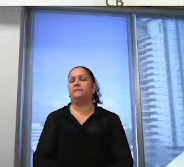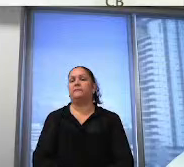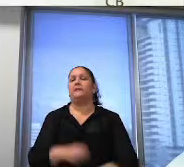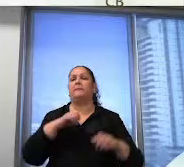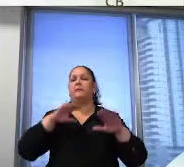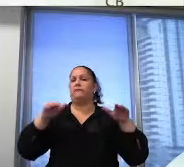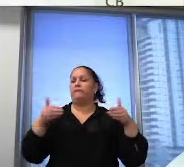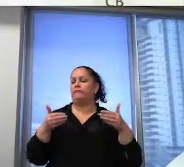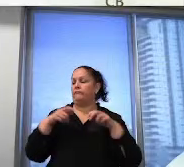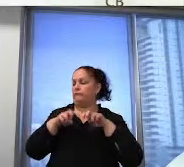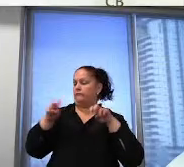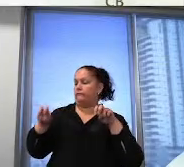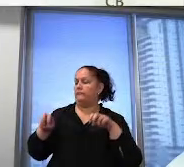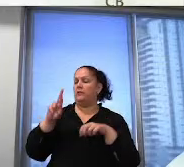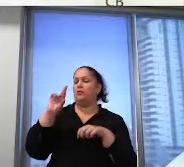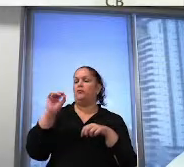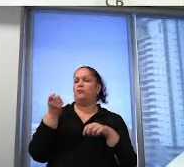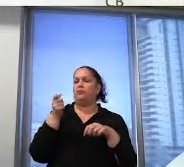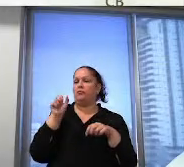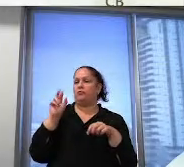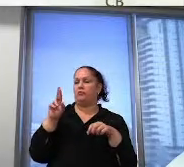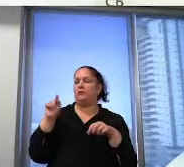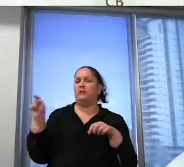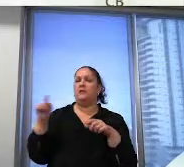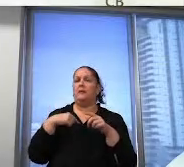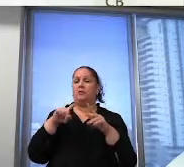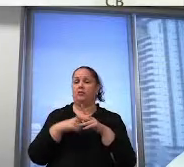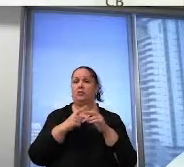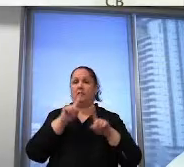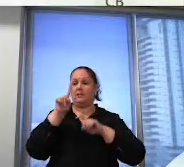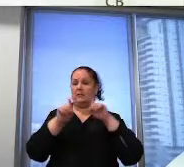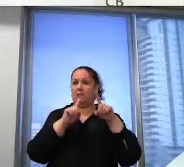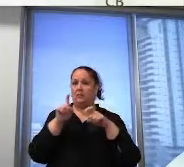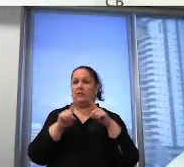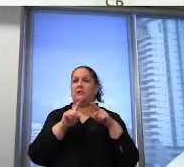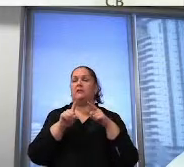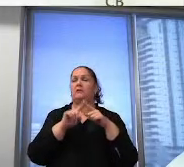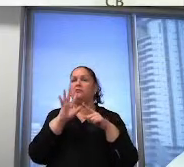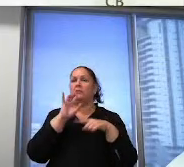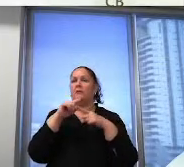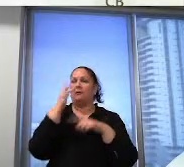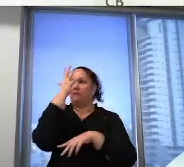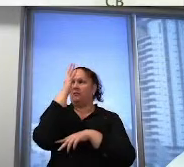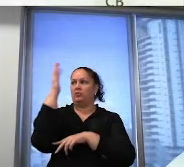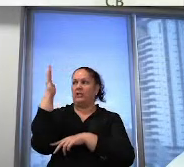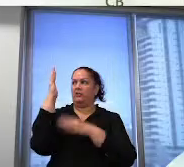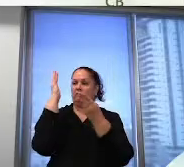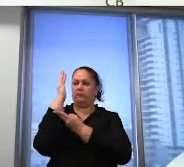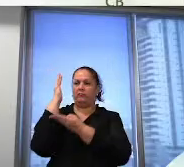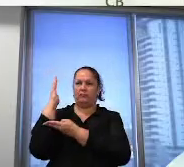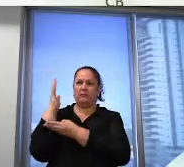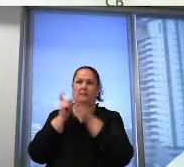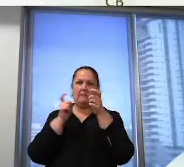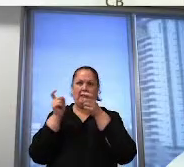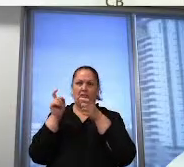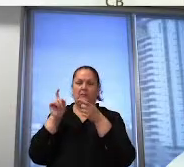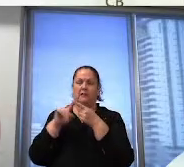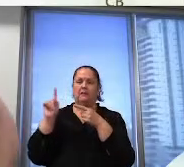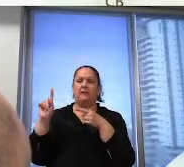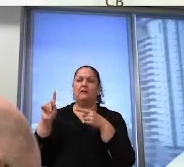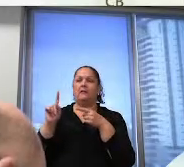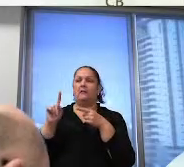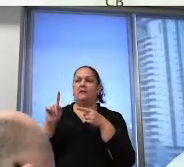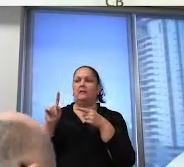Let me also introduce my colleague, Mr. Roger Schiffman. I will start the questioning. We'll handle vegetation management first, but he will be the